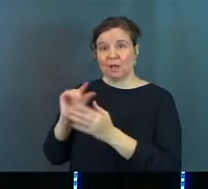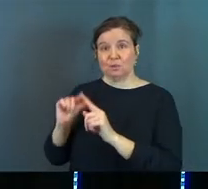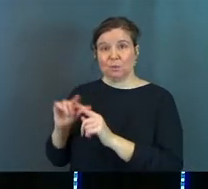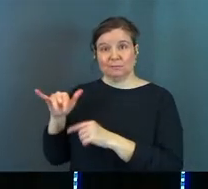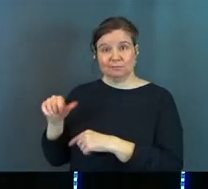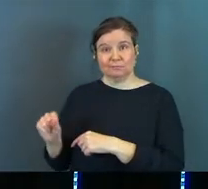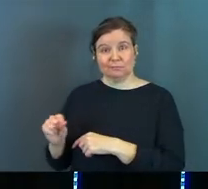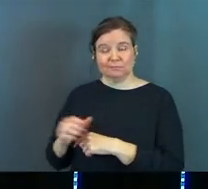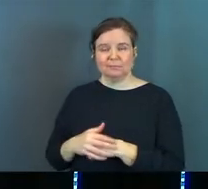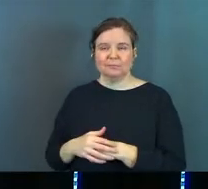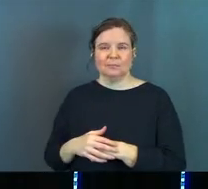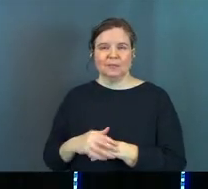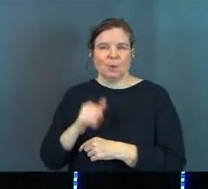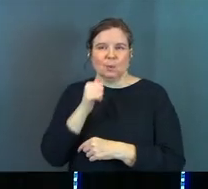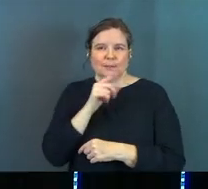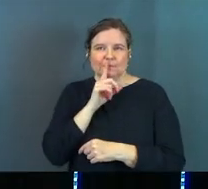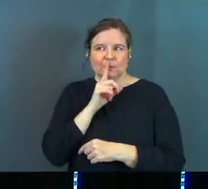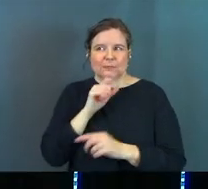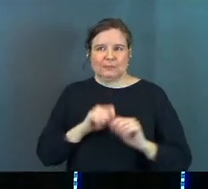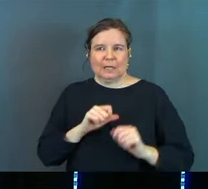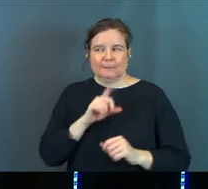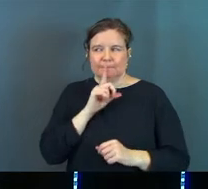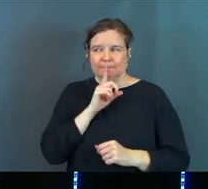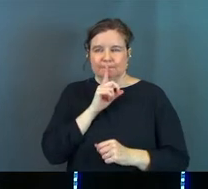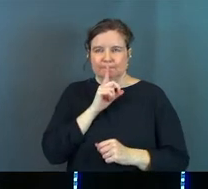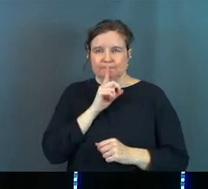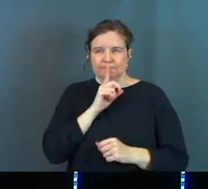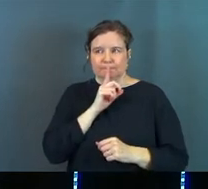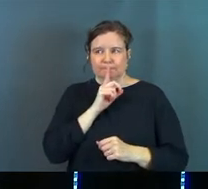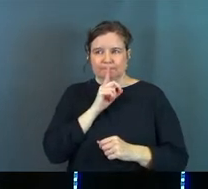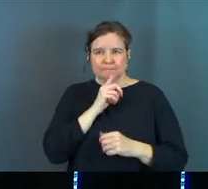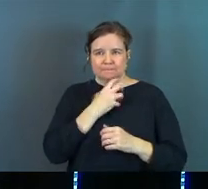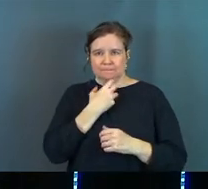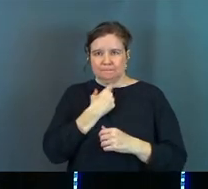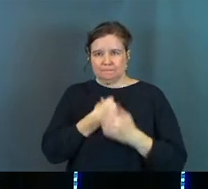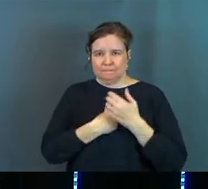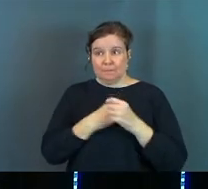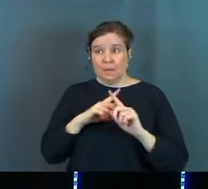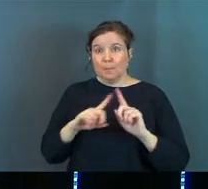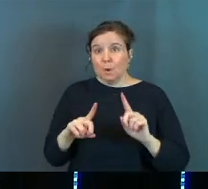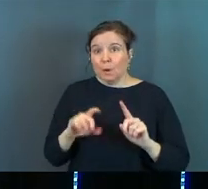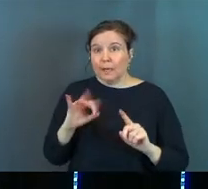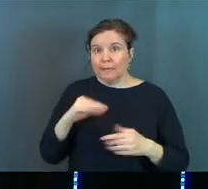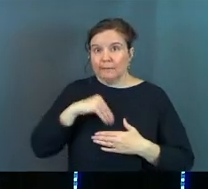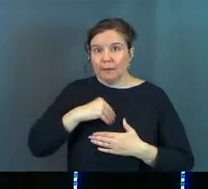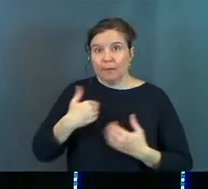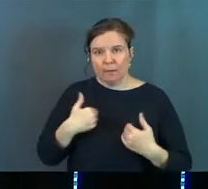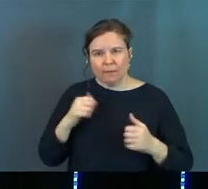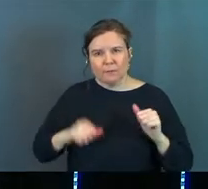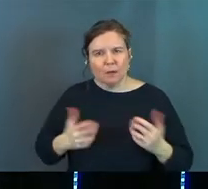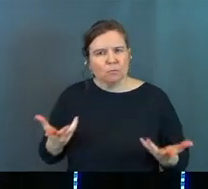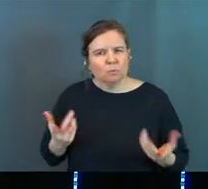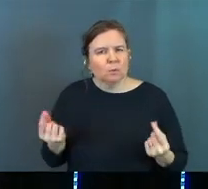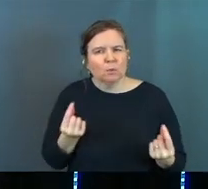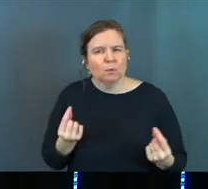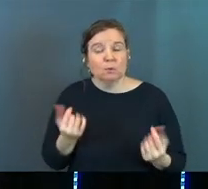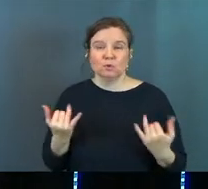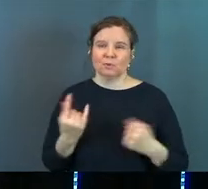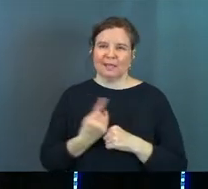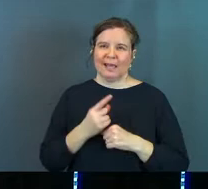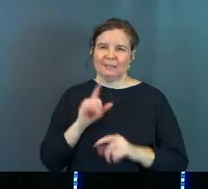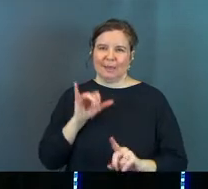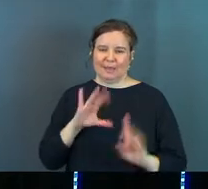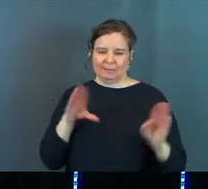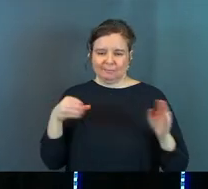Word. And so we don't talk about our doubts very much. But what if we do have doubts? And so today is about